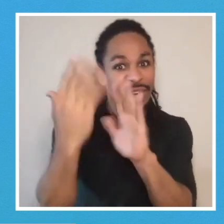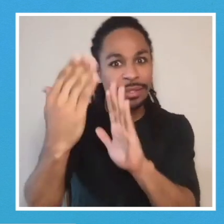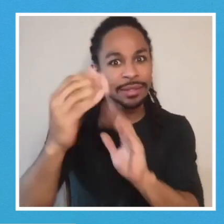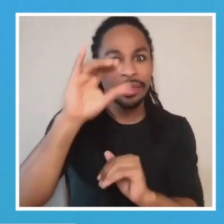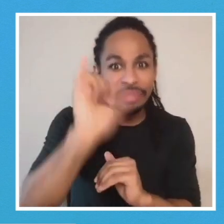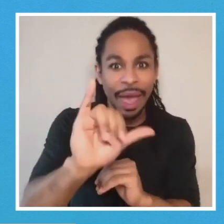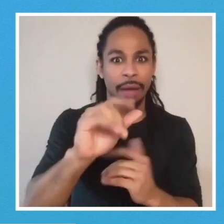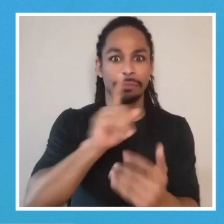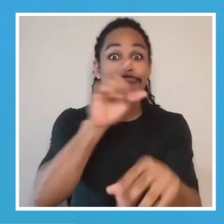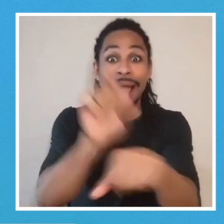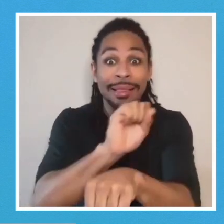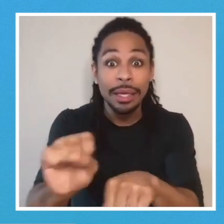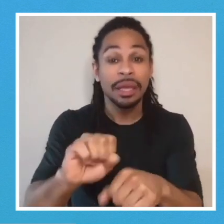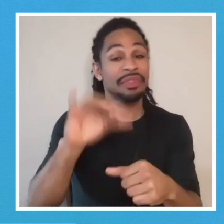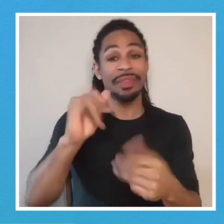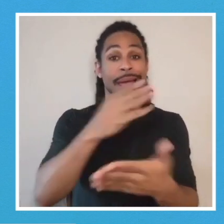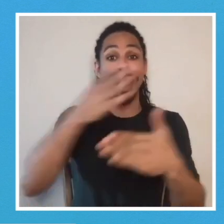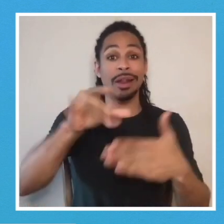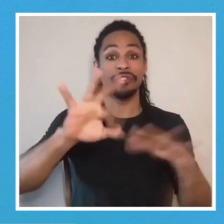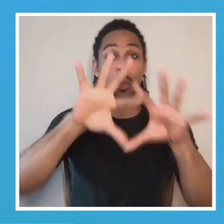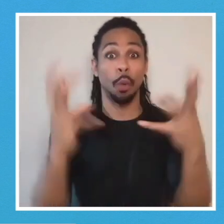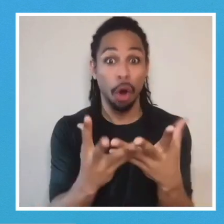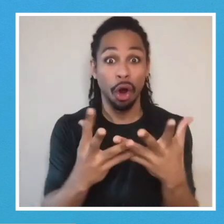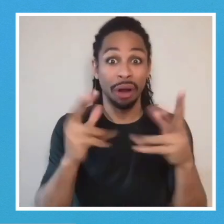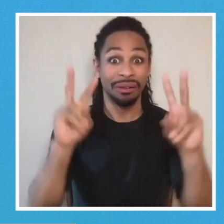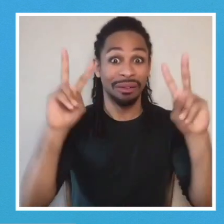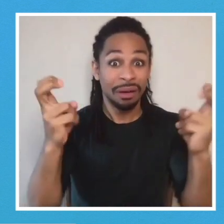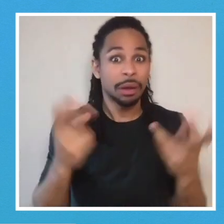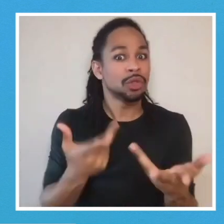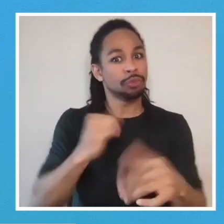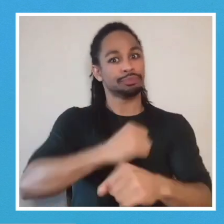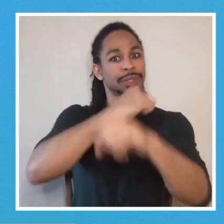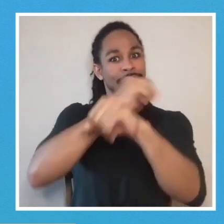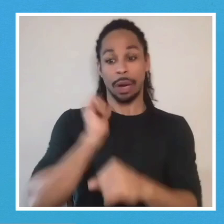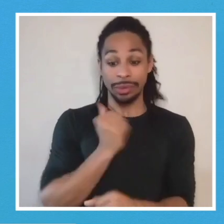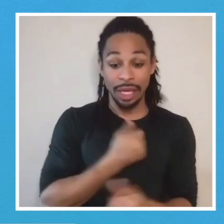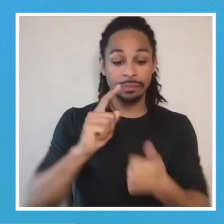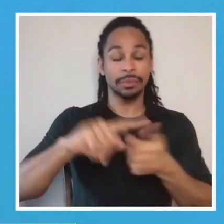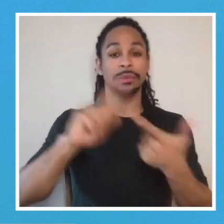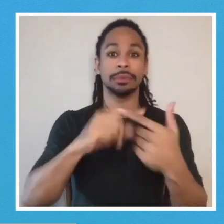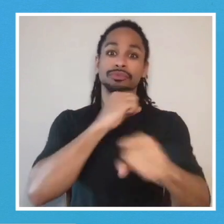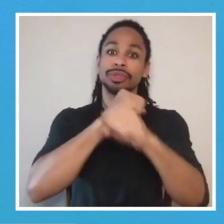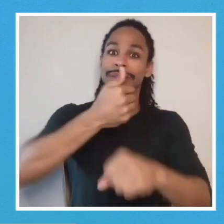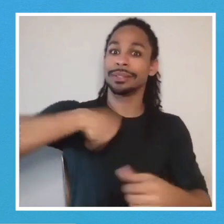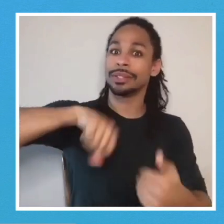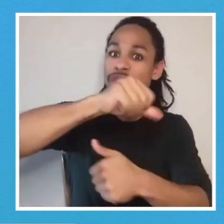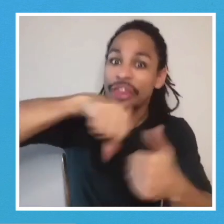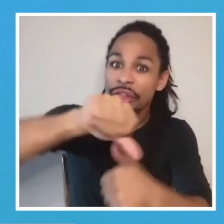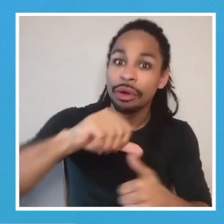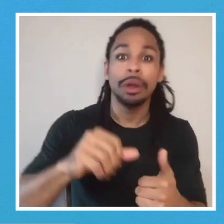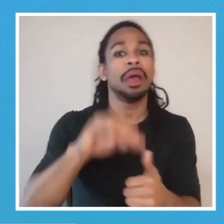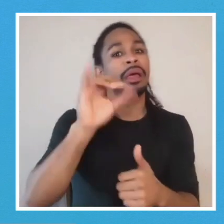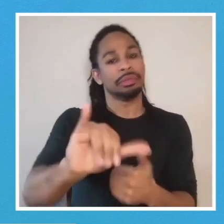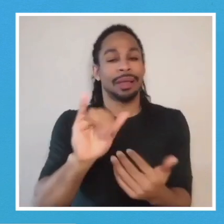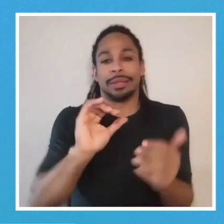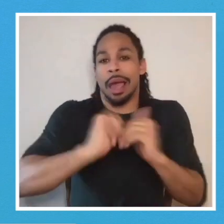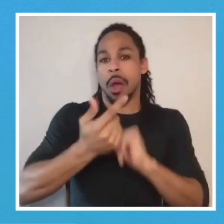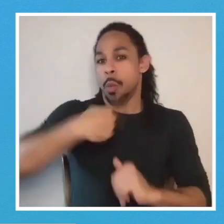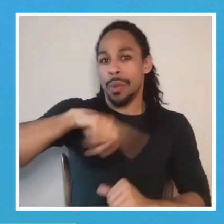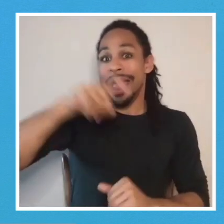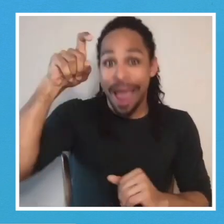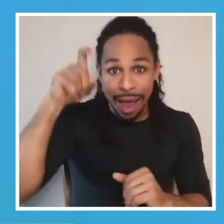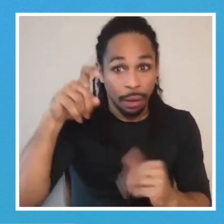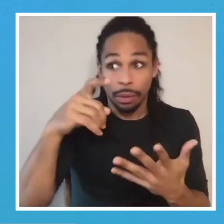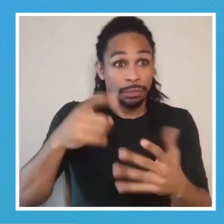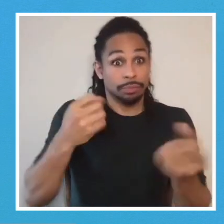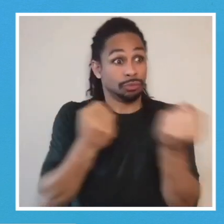in order to protect ourselves and each other, which is really the only way to protect ourselves, is if